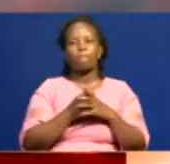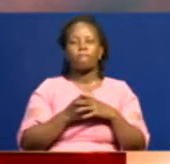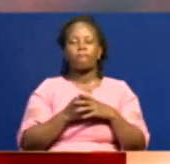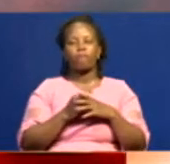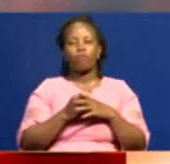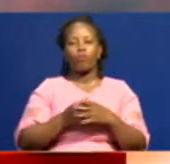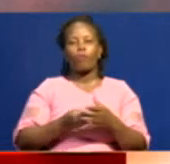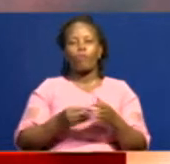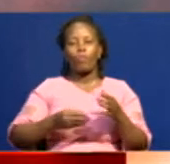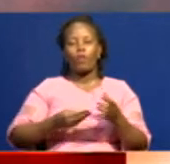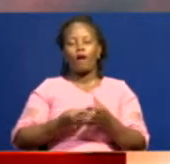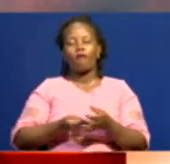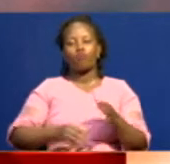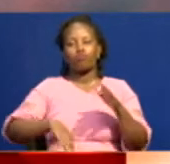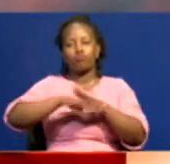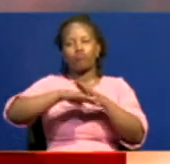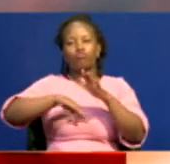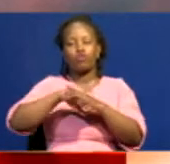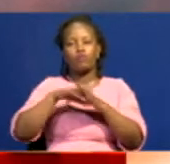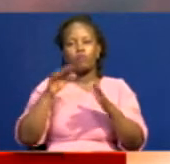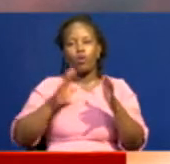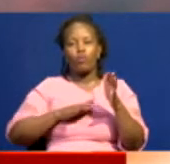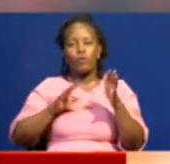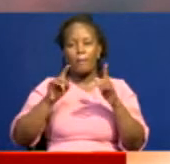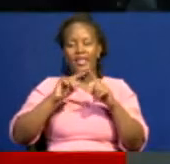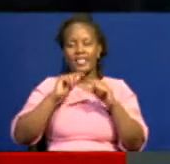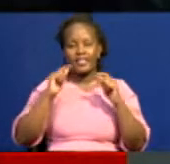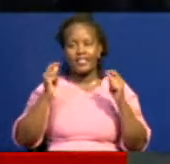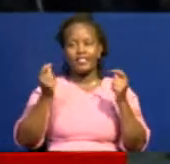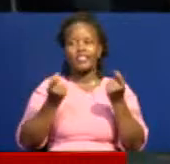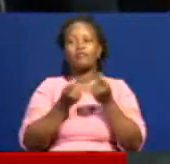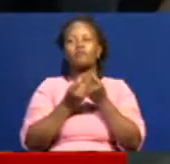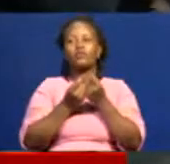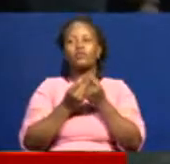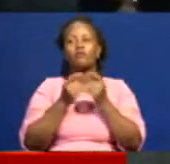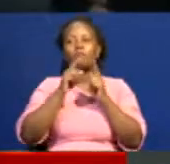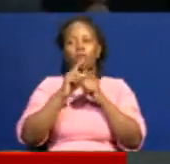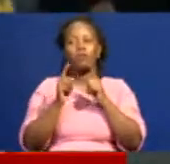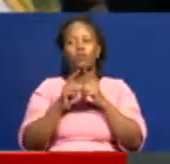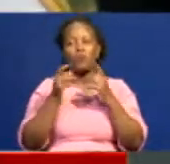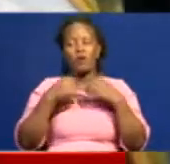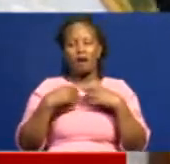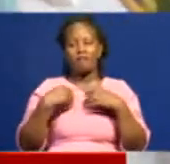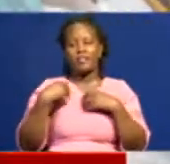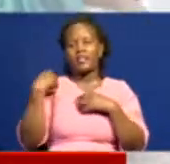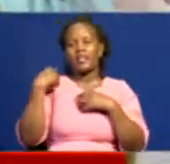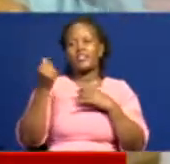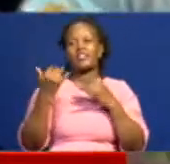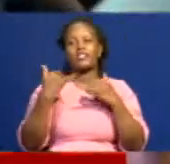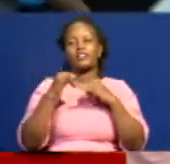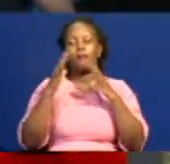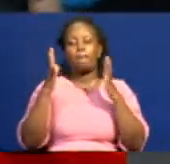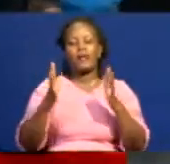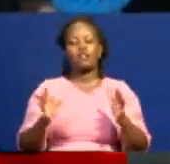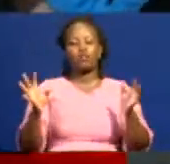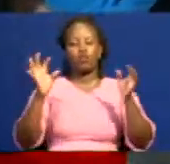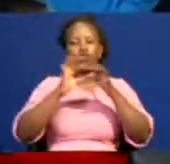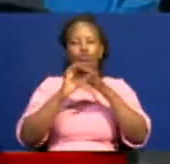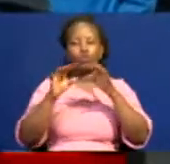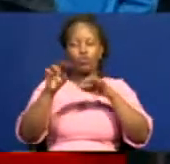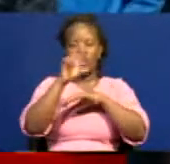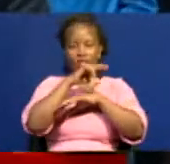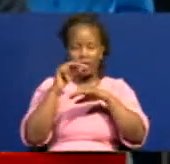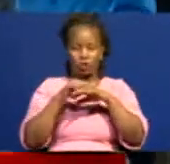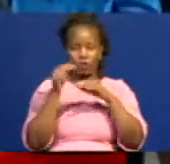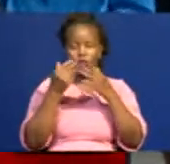Nasaka, Mona Halima Adam, Violet Nanjala, and Cynthia Shilwatso are the latest players to link up with the national team ahead of their first leg